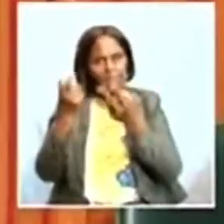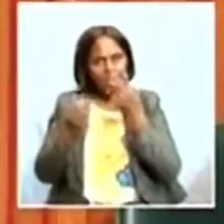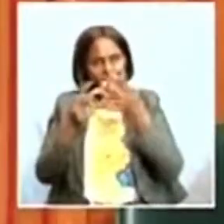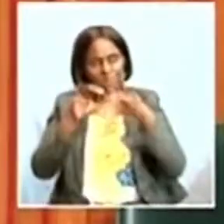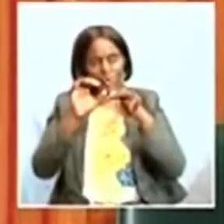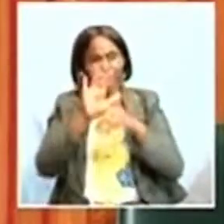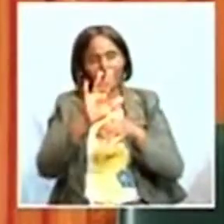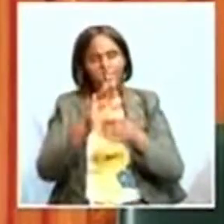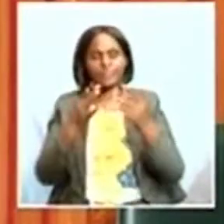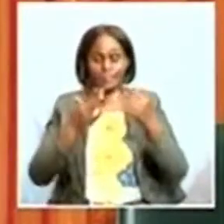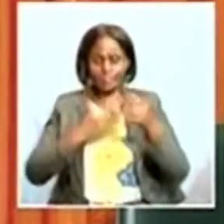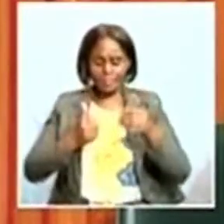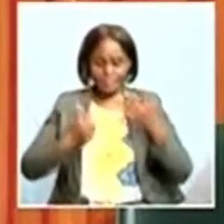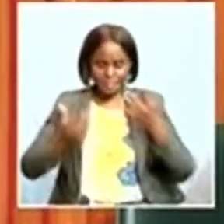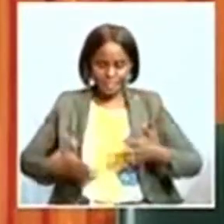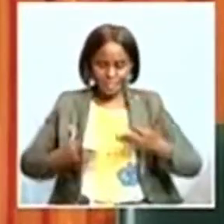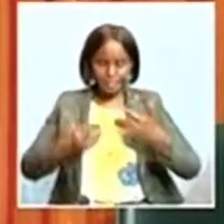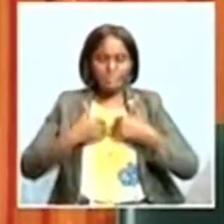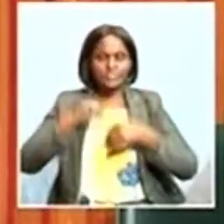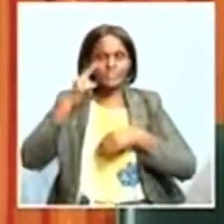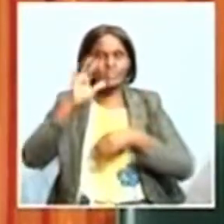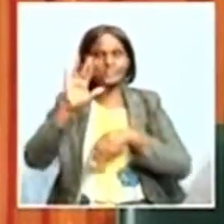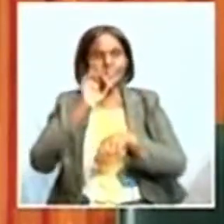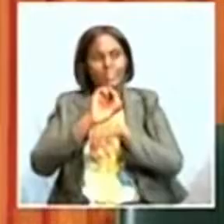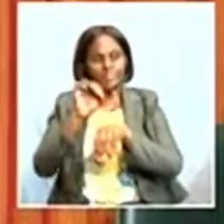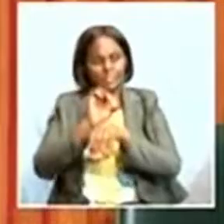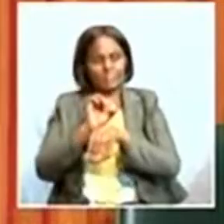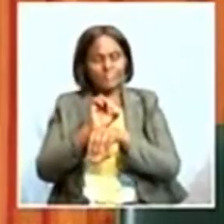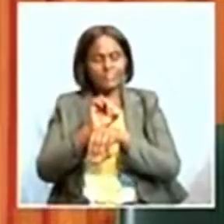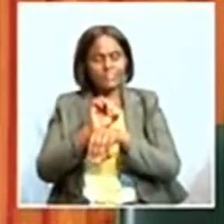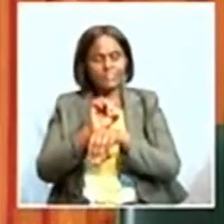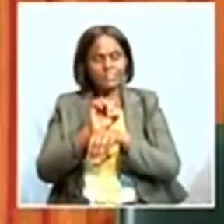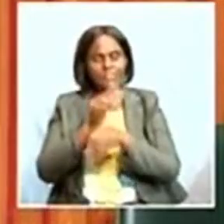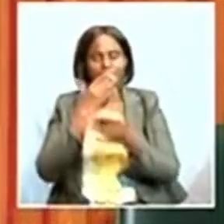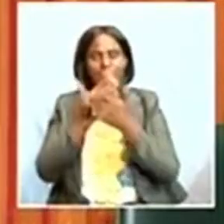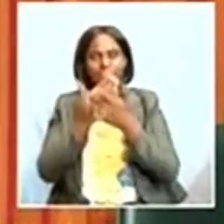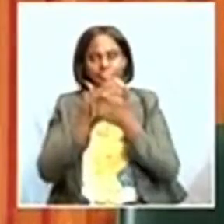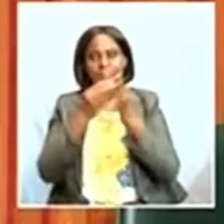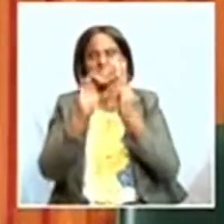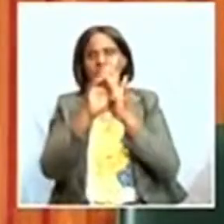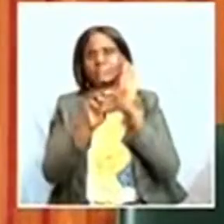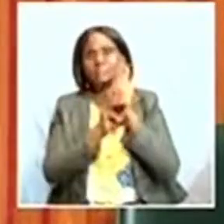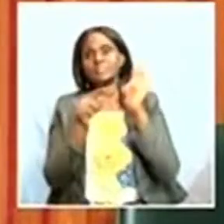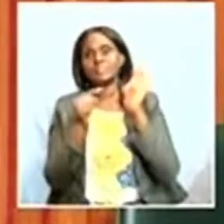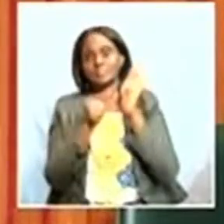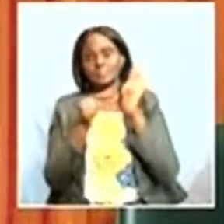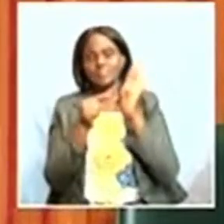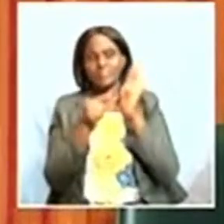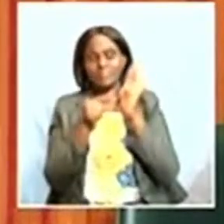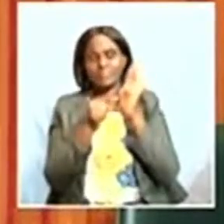proceed. I'm grateful, Madam Speaker, for the opportunity. Honorable Minister, this is a very good curriculum. And